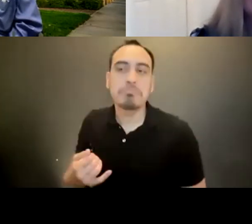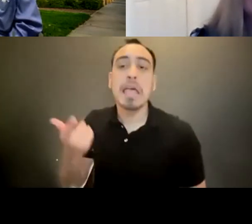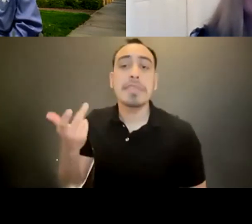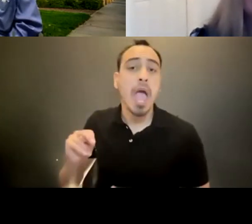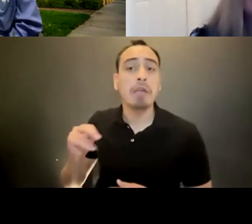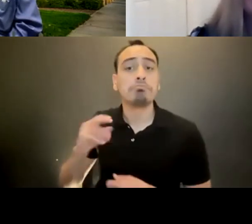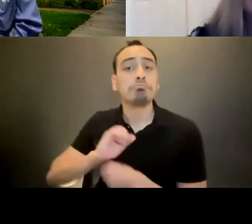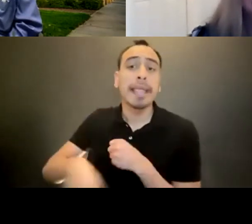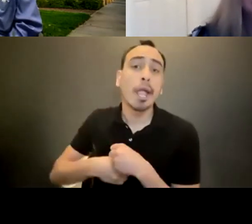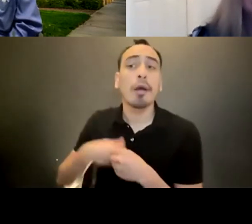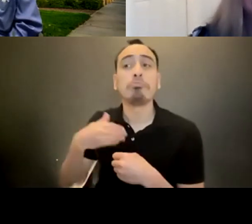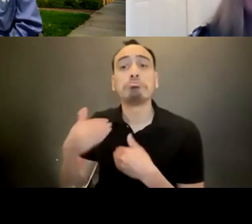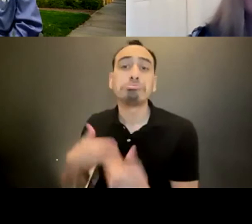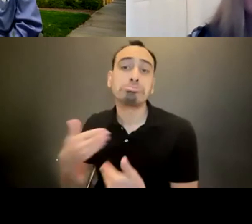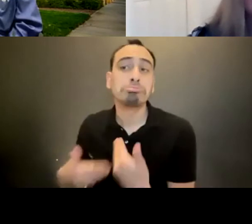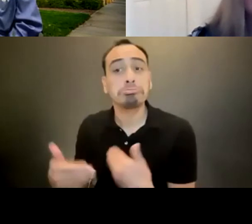year,